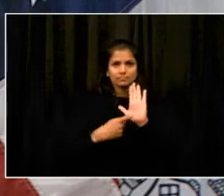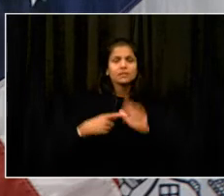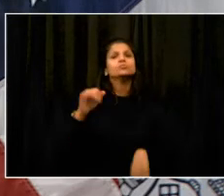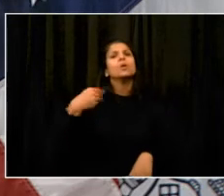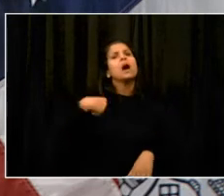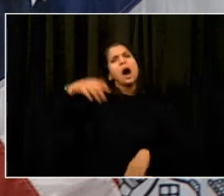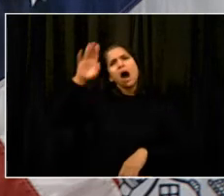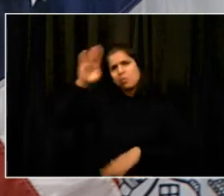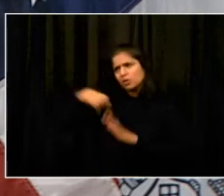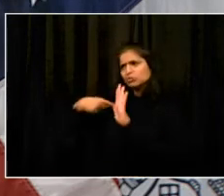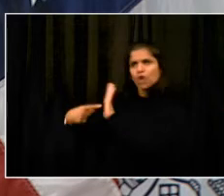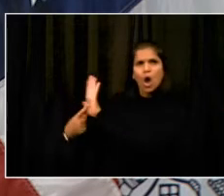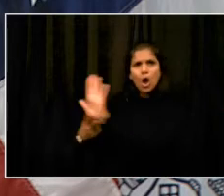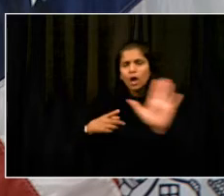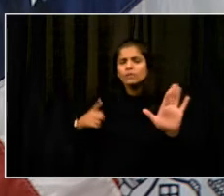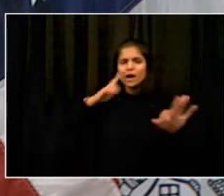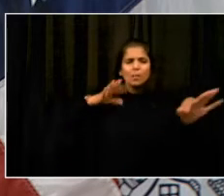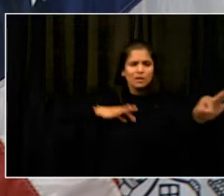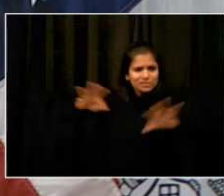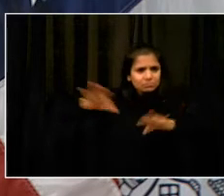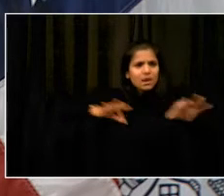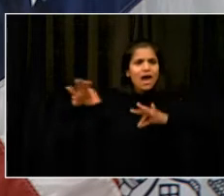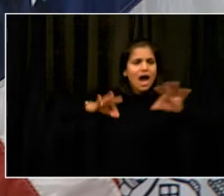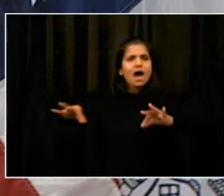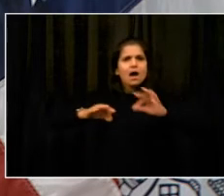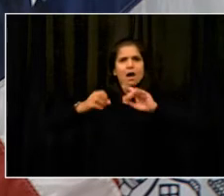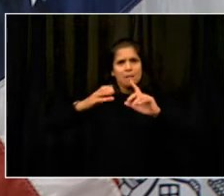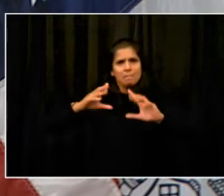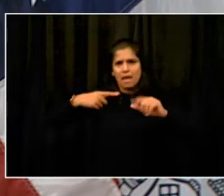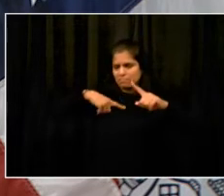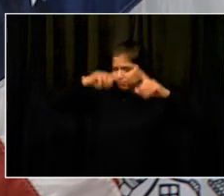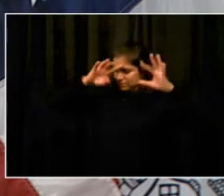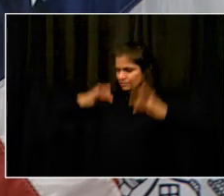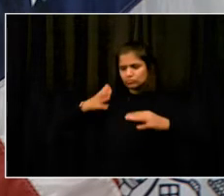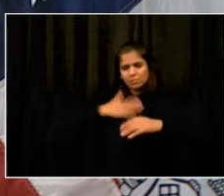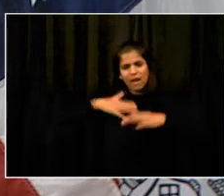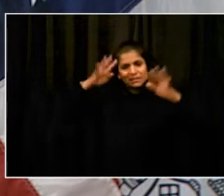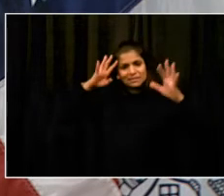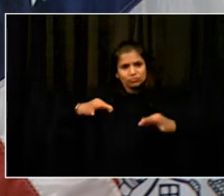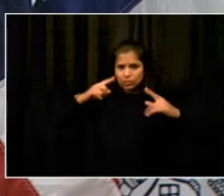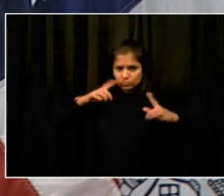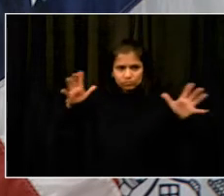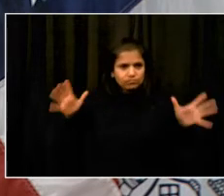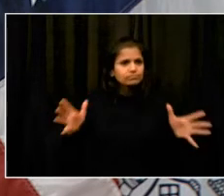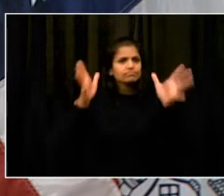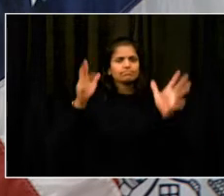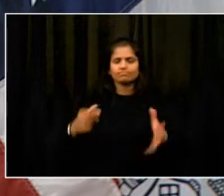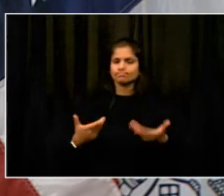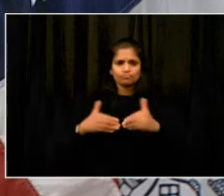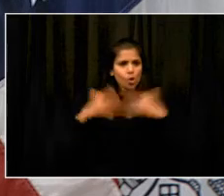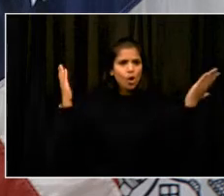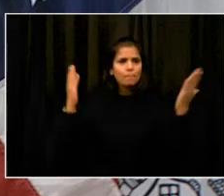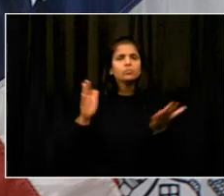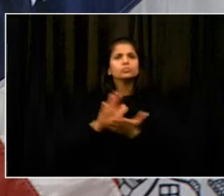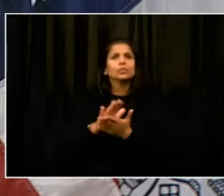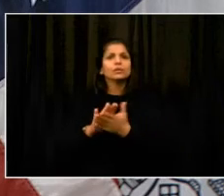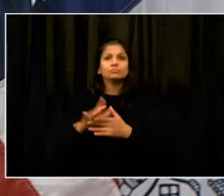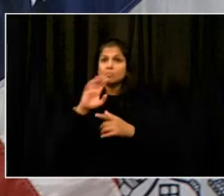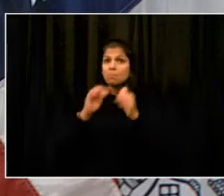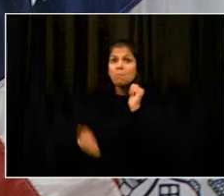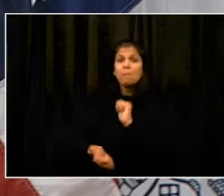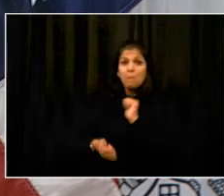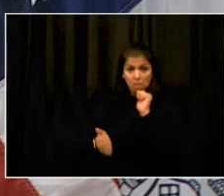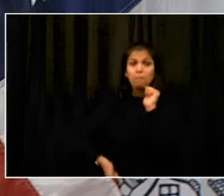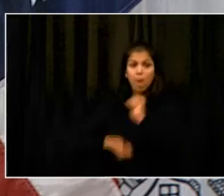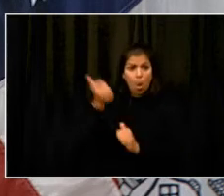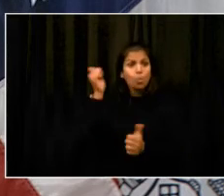going. Clearly, most schools can get there because we know how much space is available, and we know how many kids